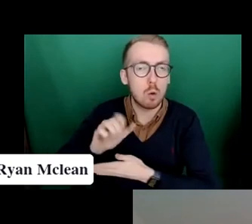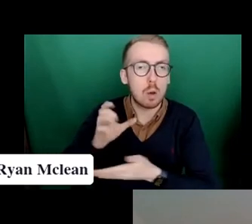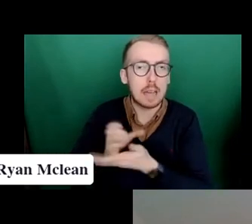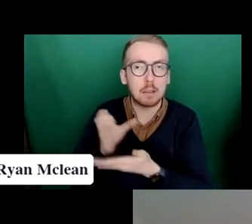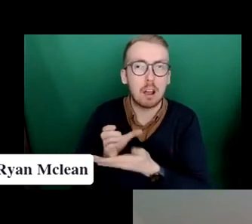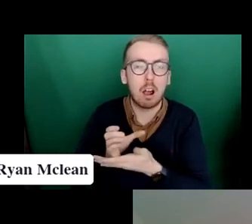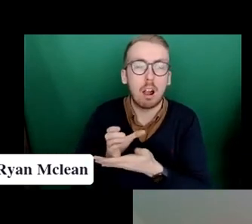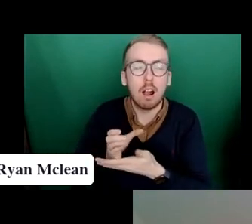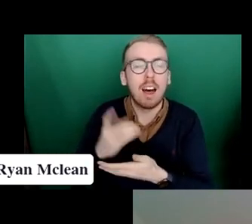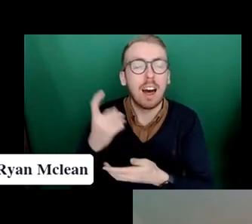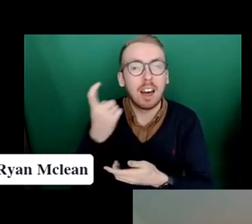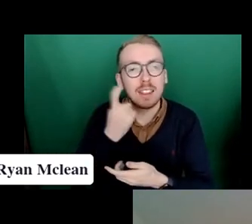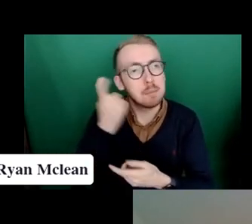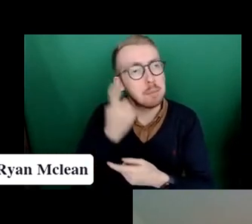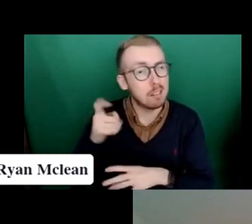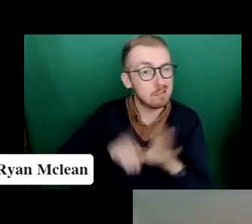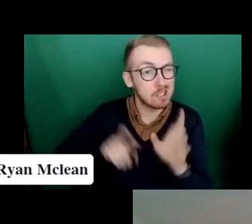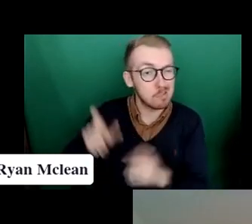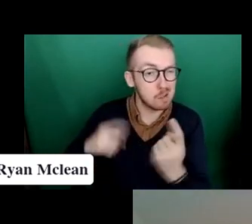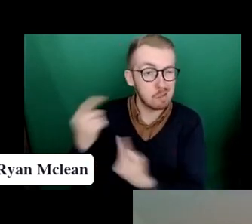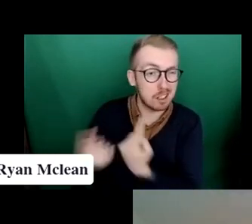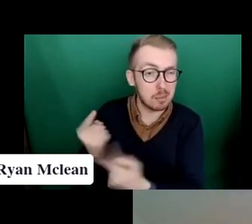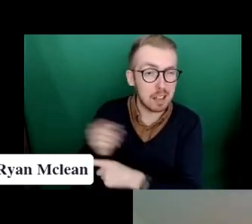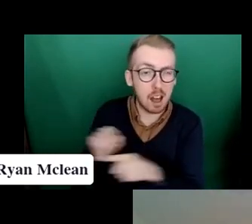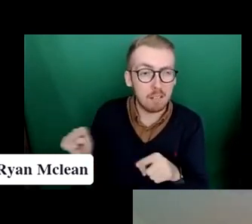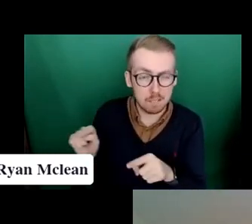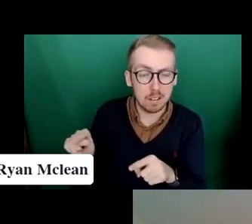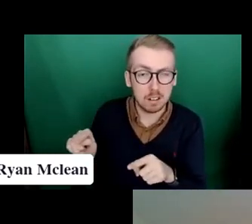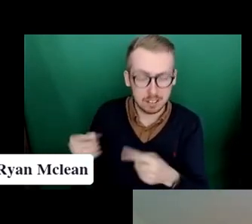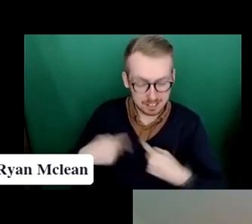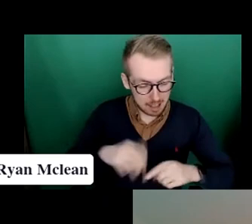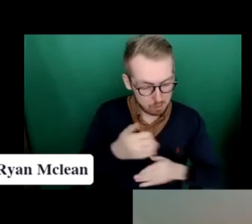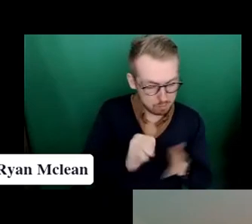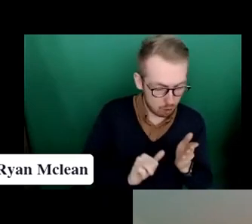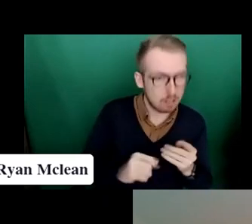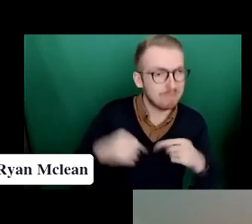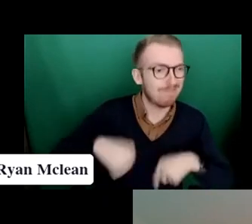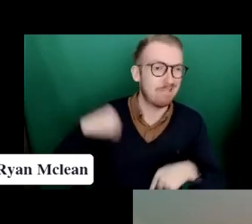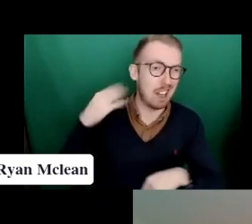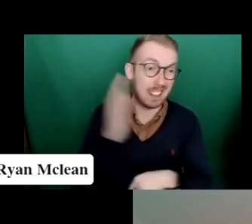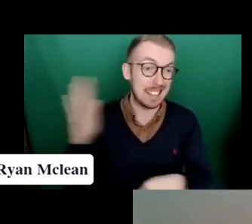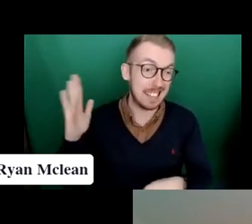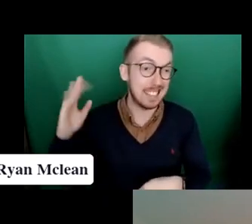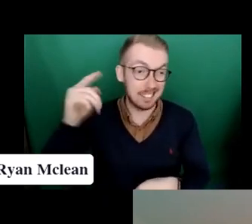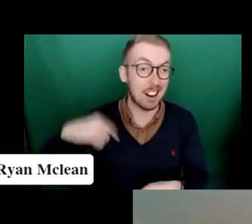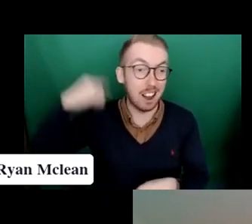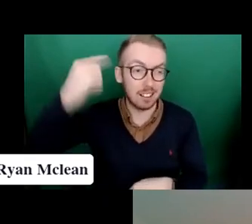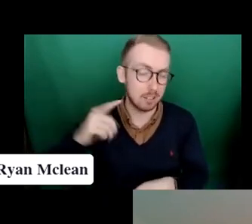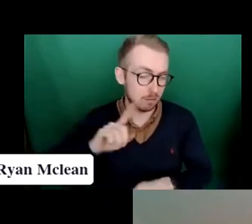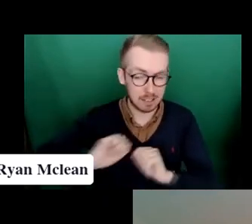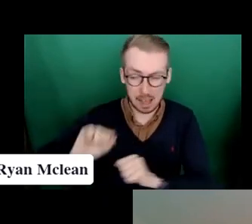thinking here, particularly of the young people that are on our programme from East London, from a wide variety of